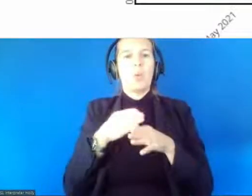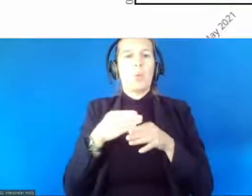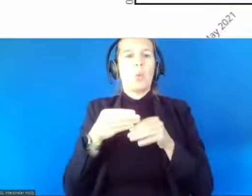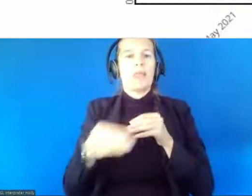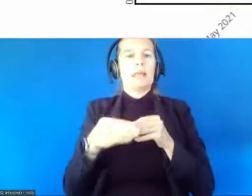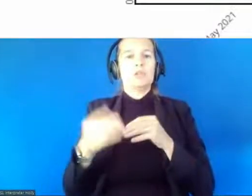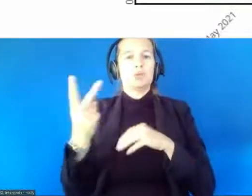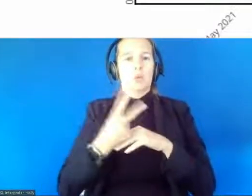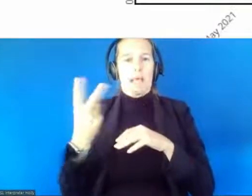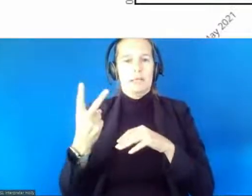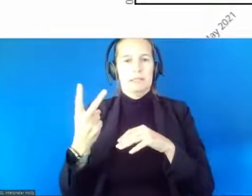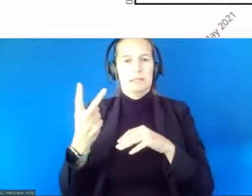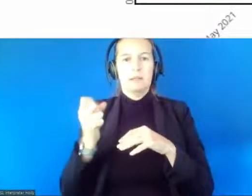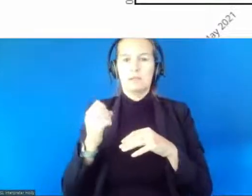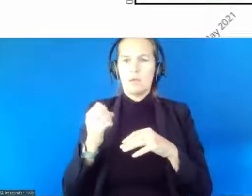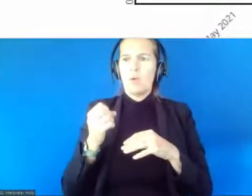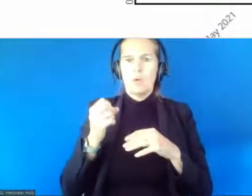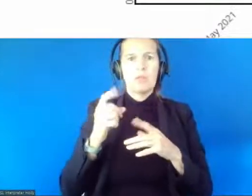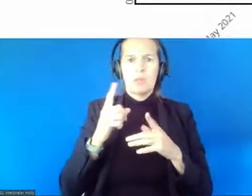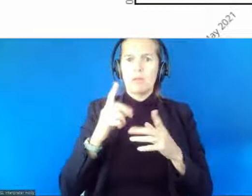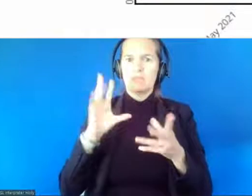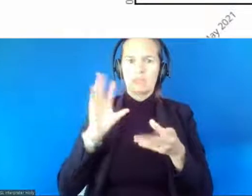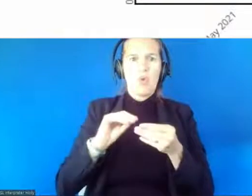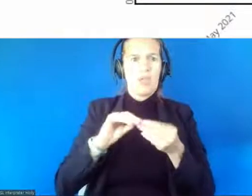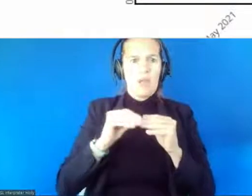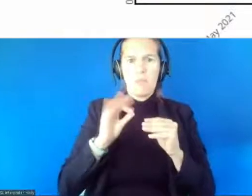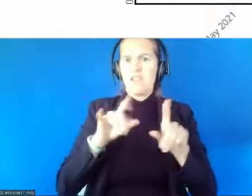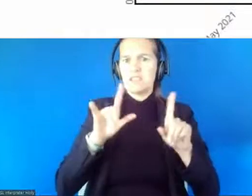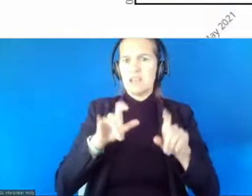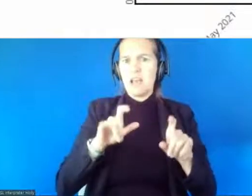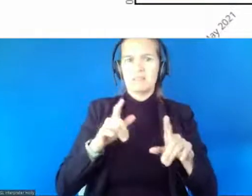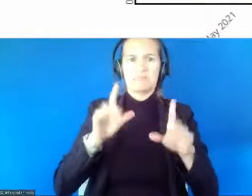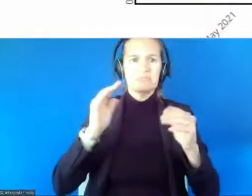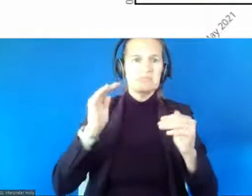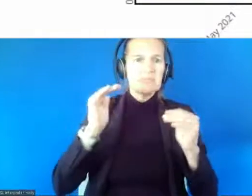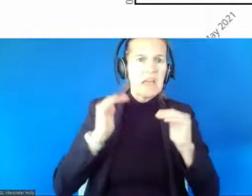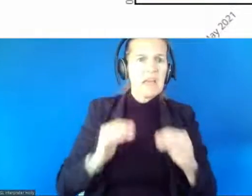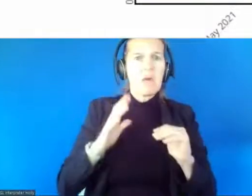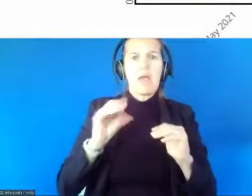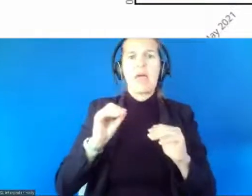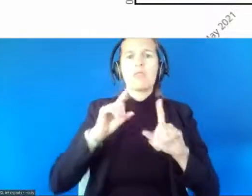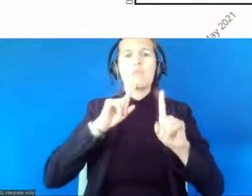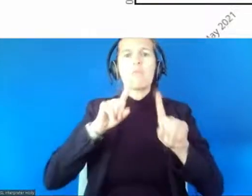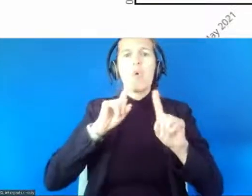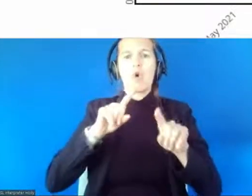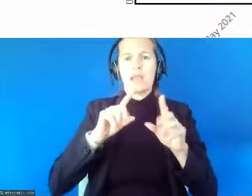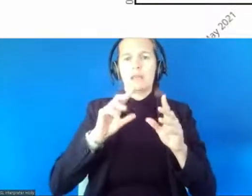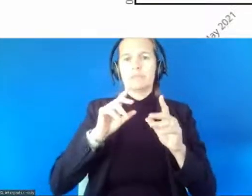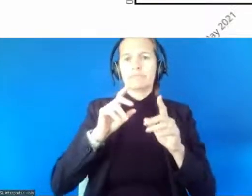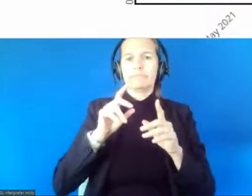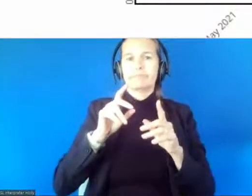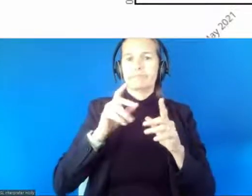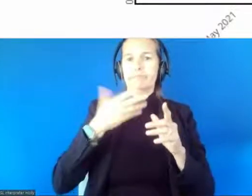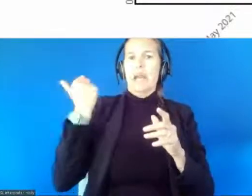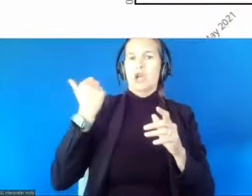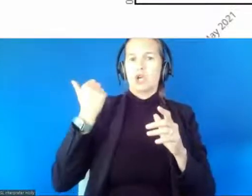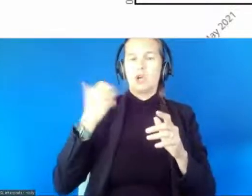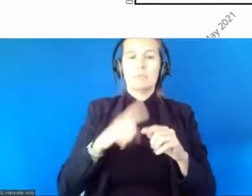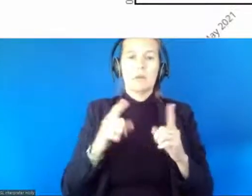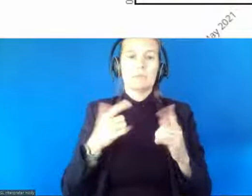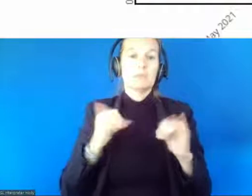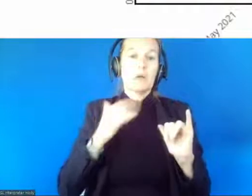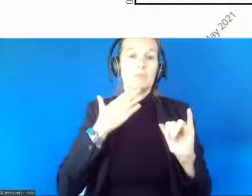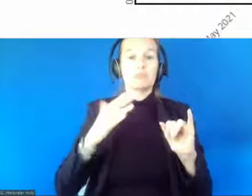is better, and the total numbers of tests are have come down a little bit in the last couple of weeks, but they're still very, very high.